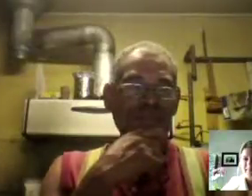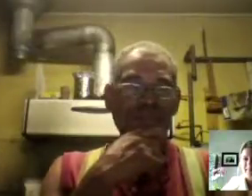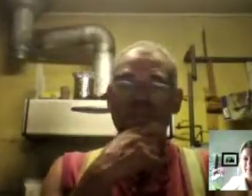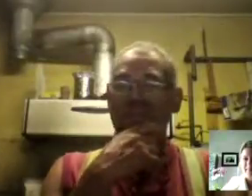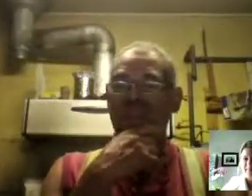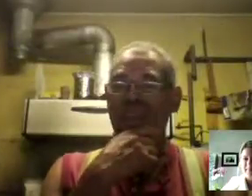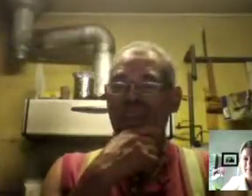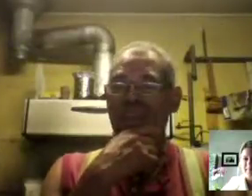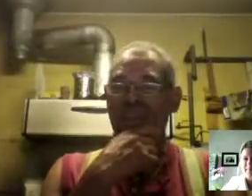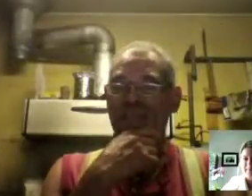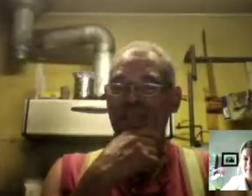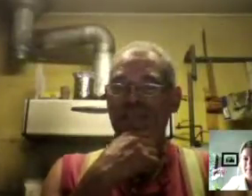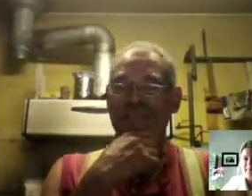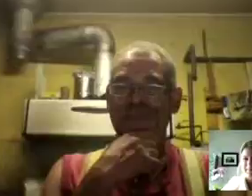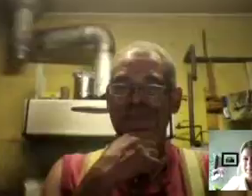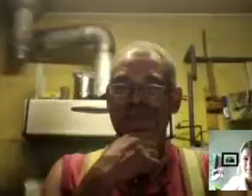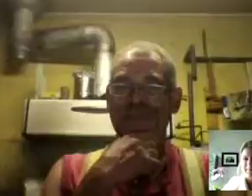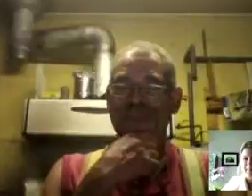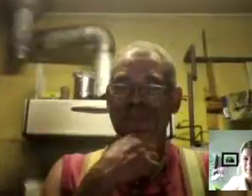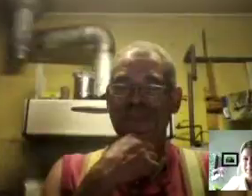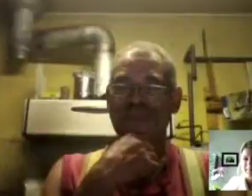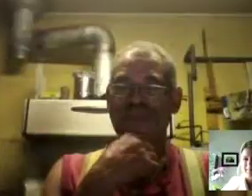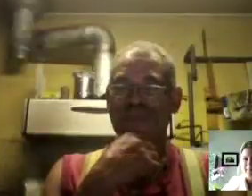Few good friends.